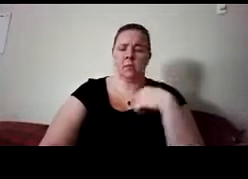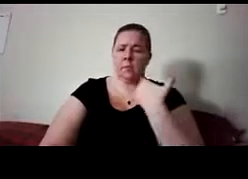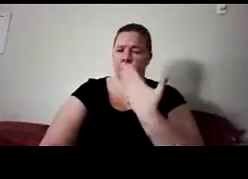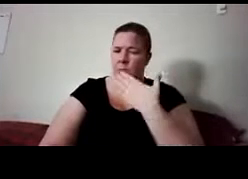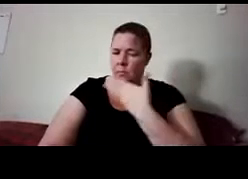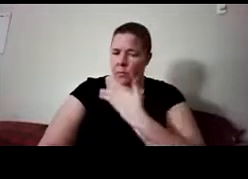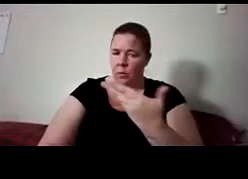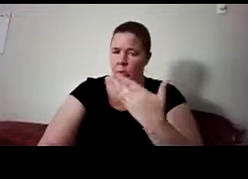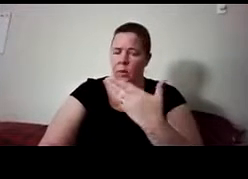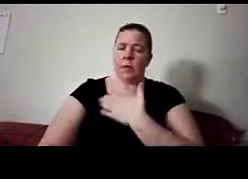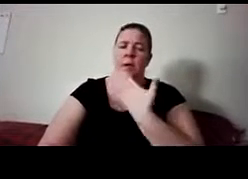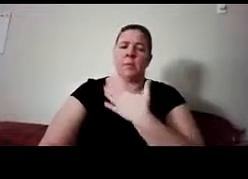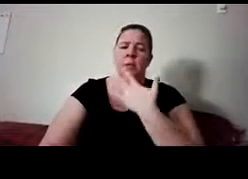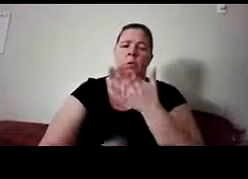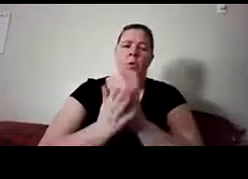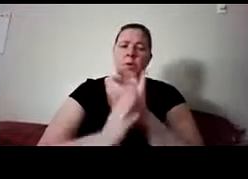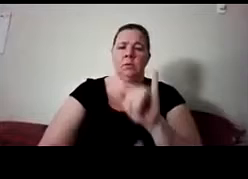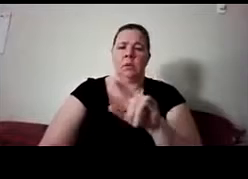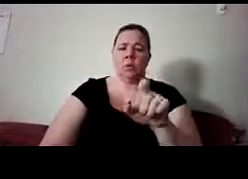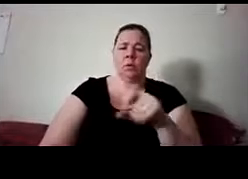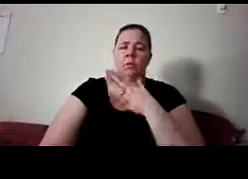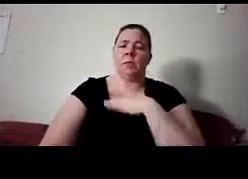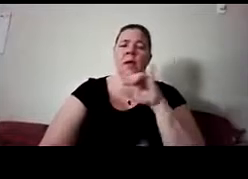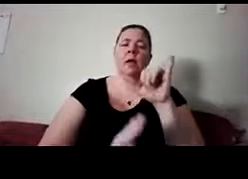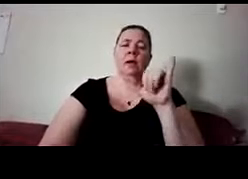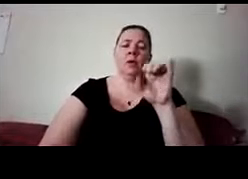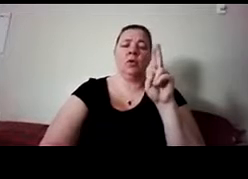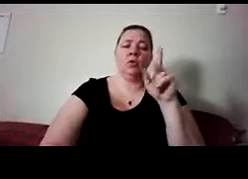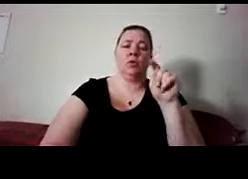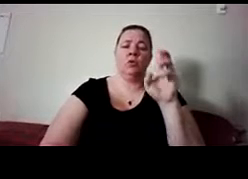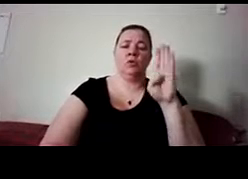that question. On my YouTube channel, there is